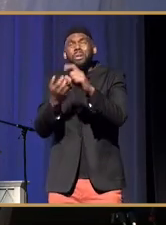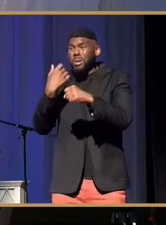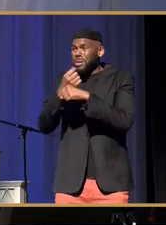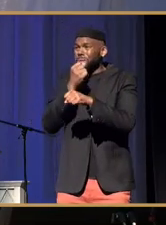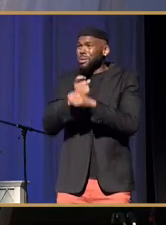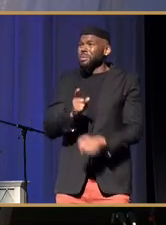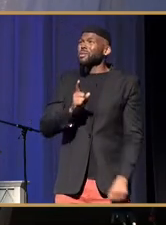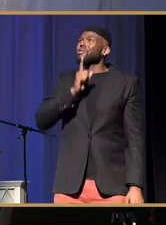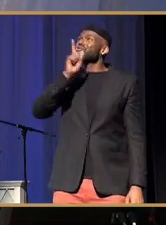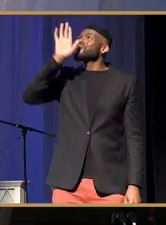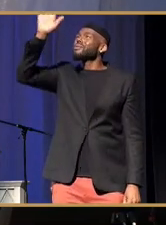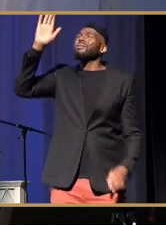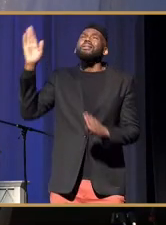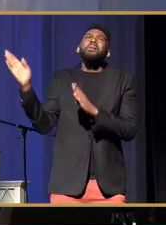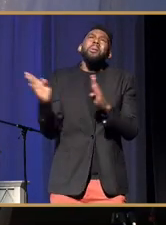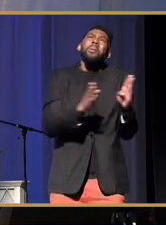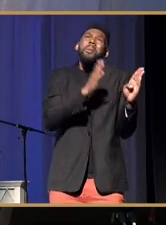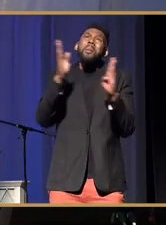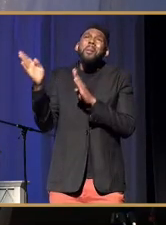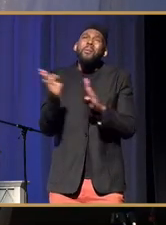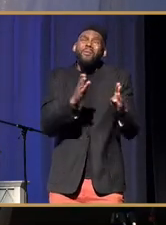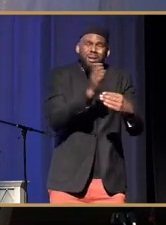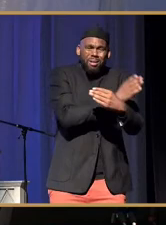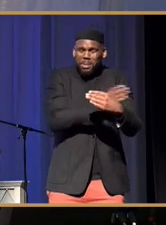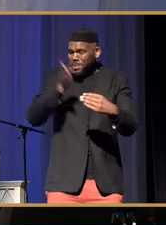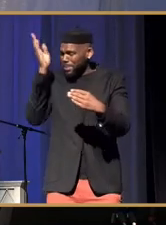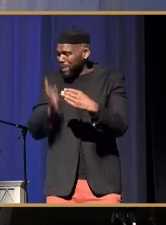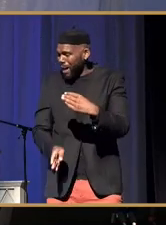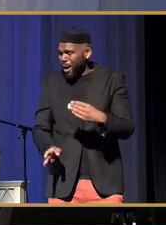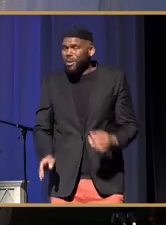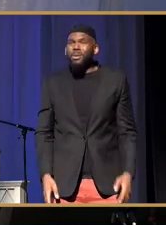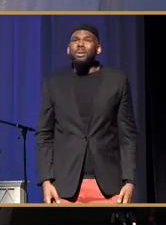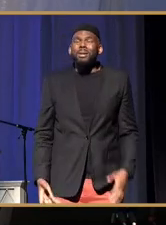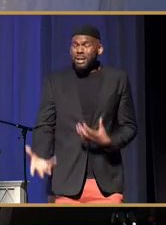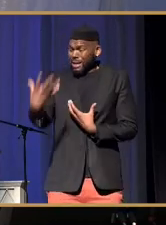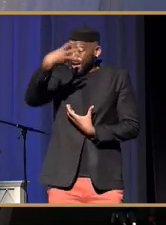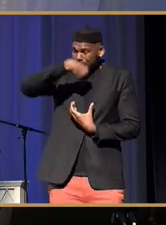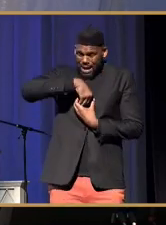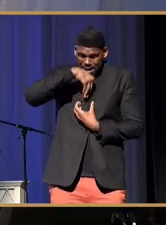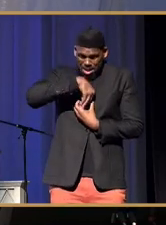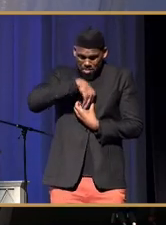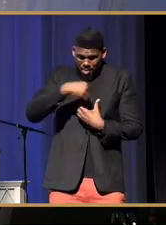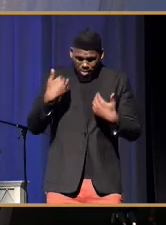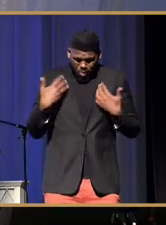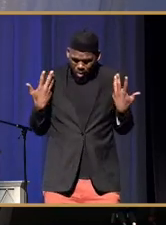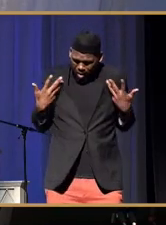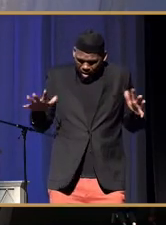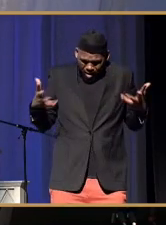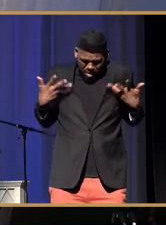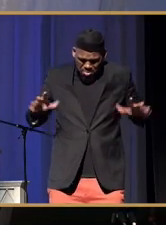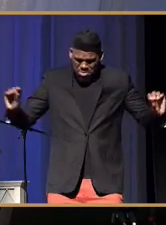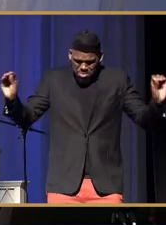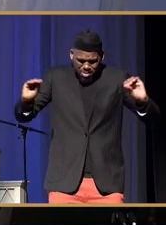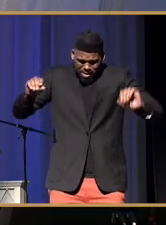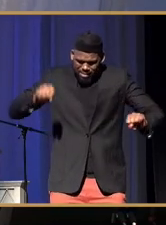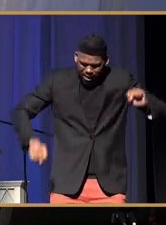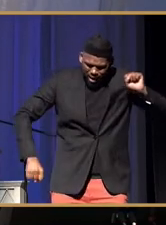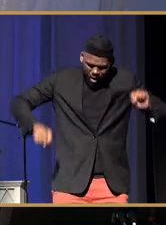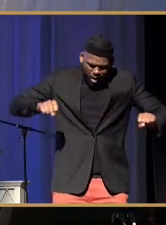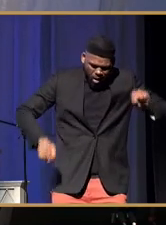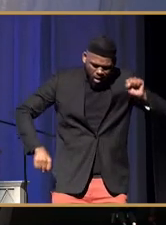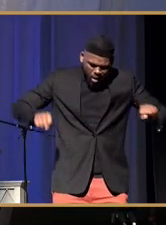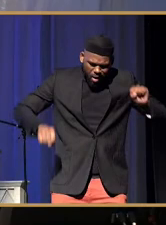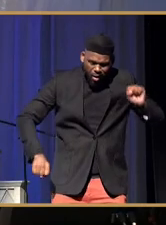make sure that it's carried out. To make sure that it's carried out. Everything. I won't have any